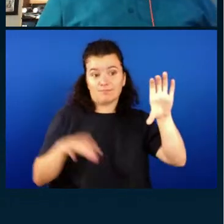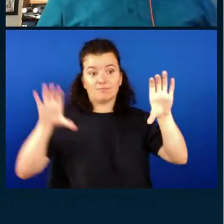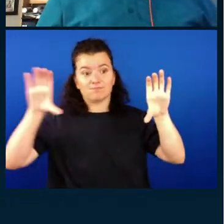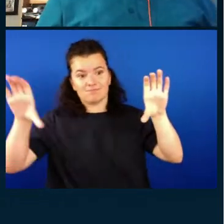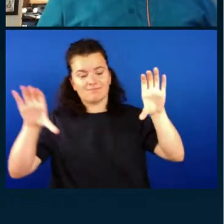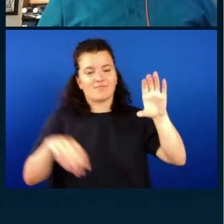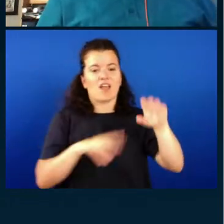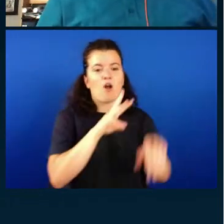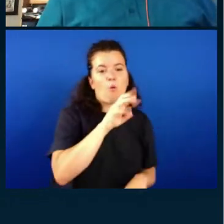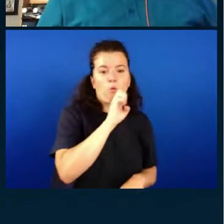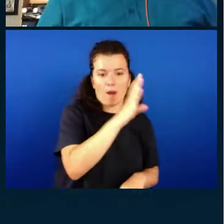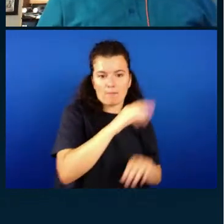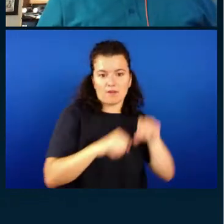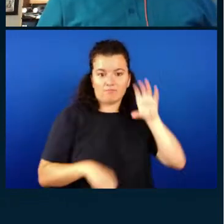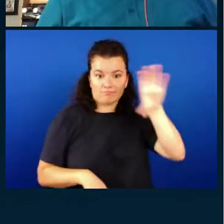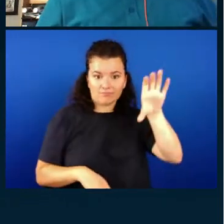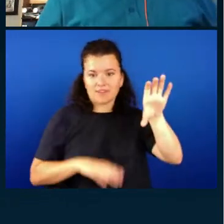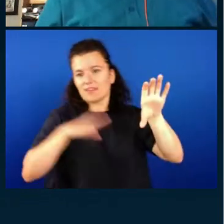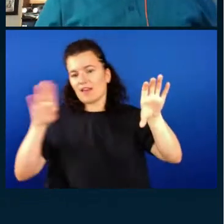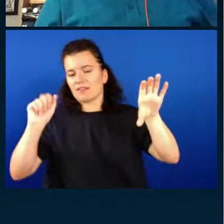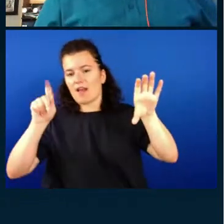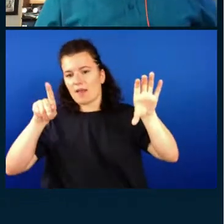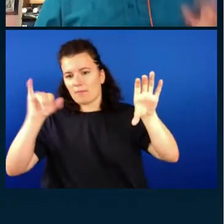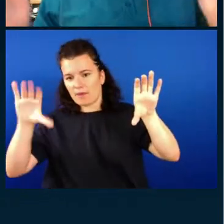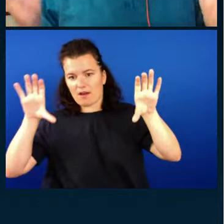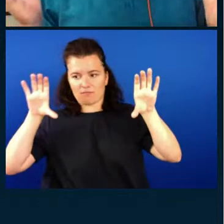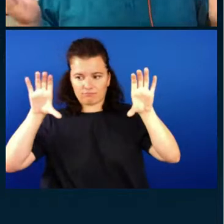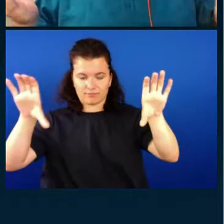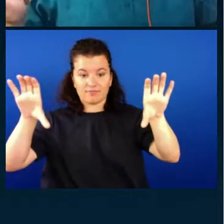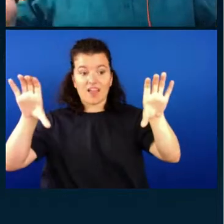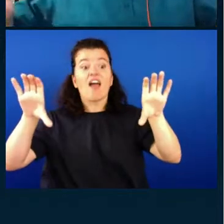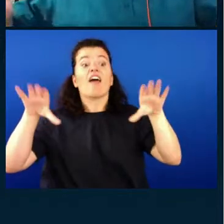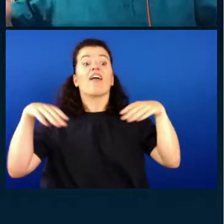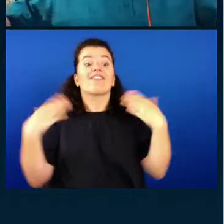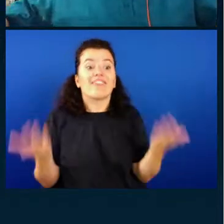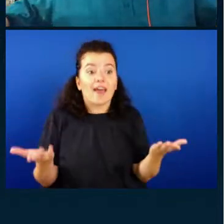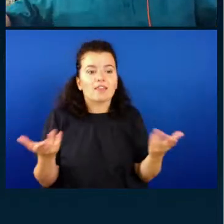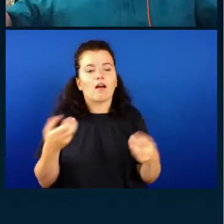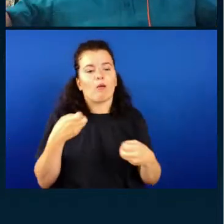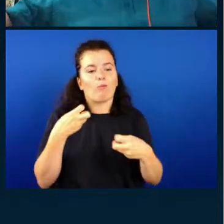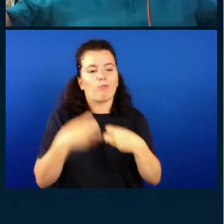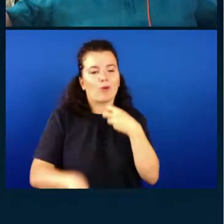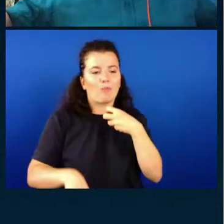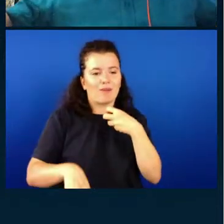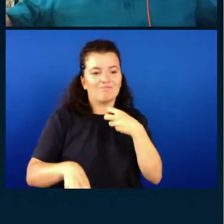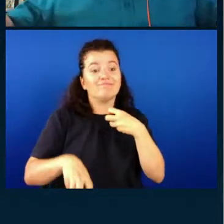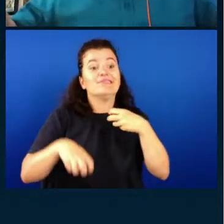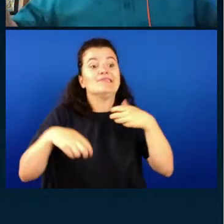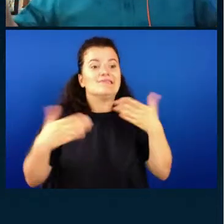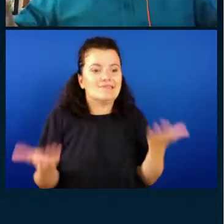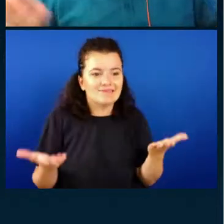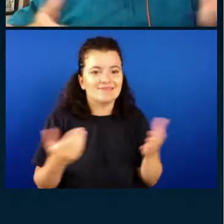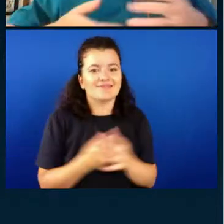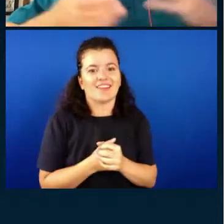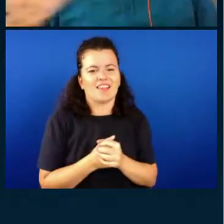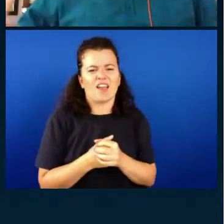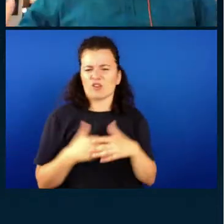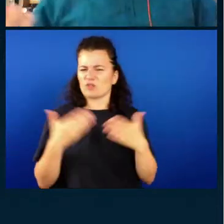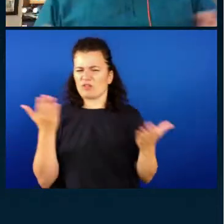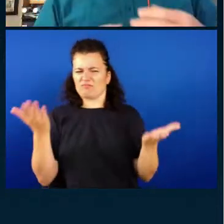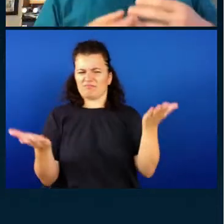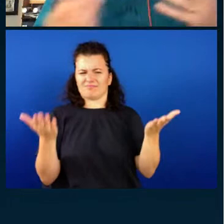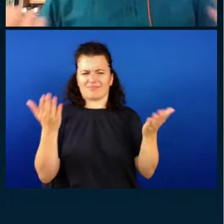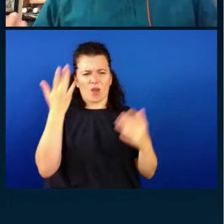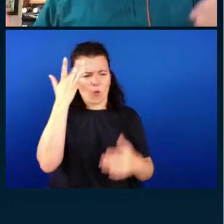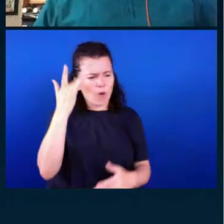And then you run into problems because, well, first of all, let's talk about why we do that. Why have microservices and why